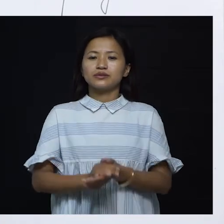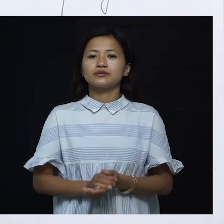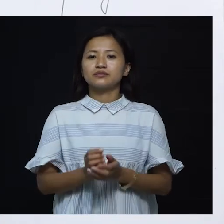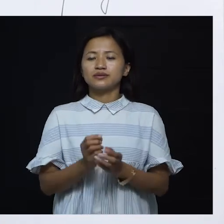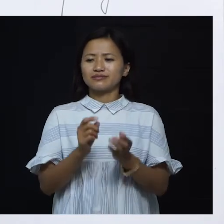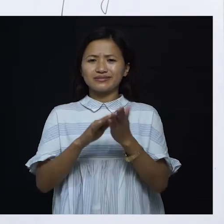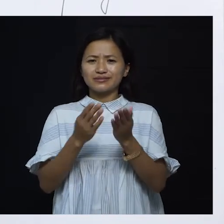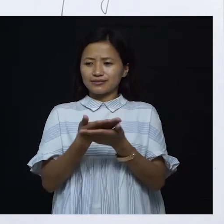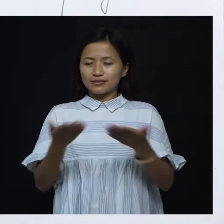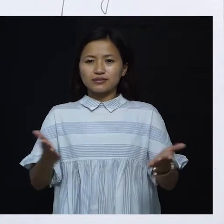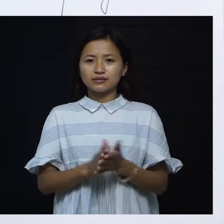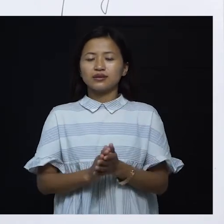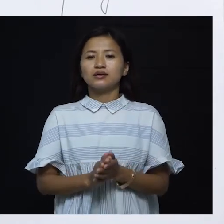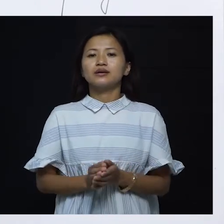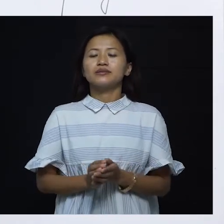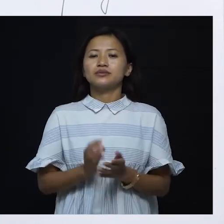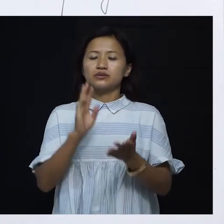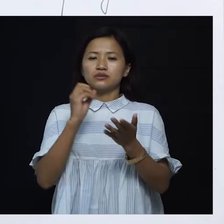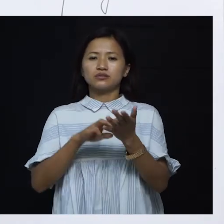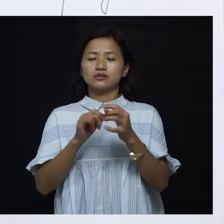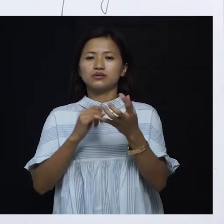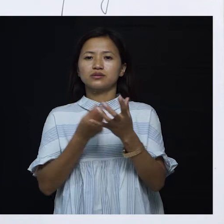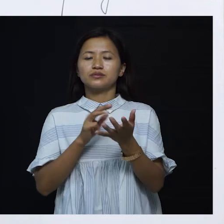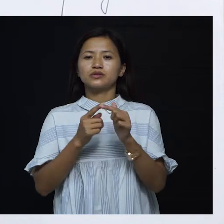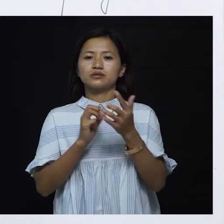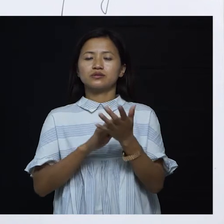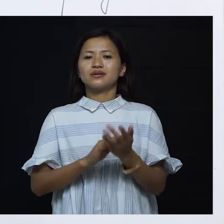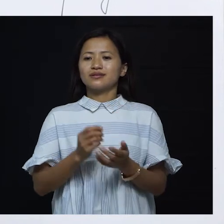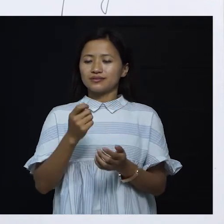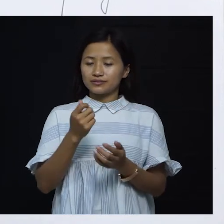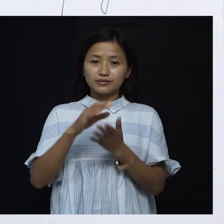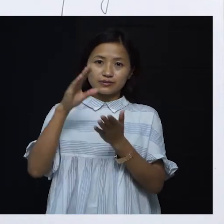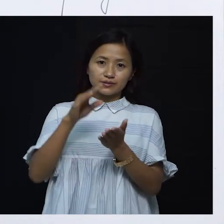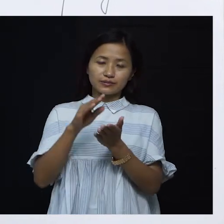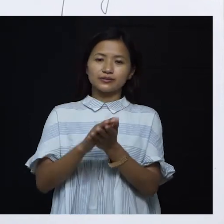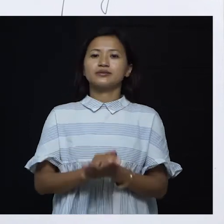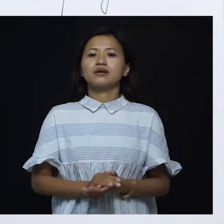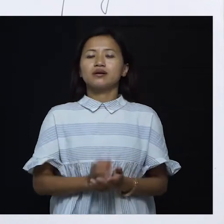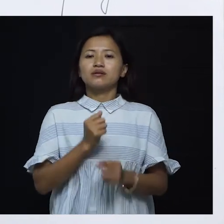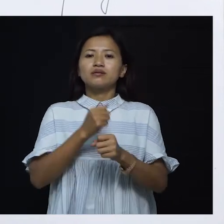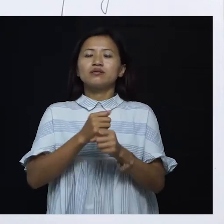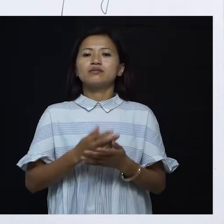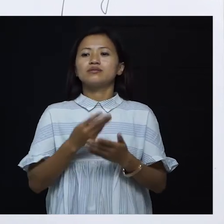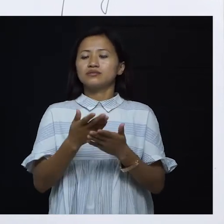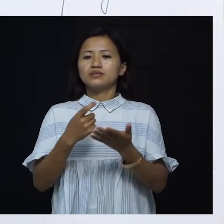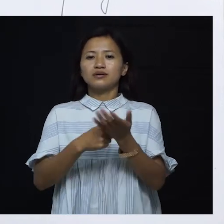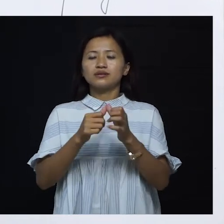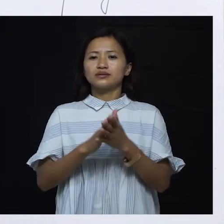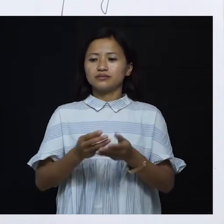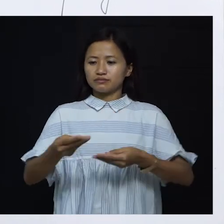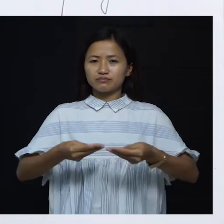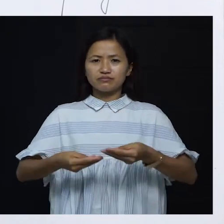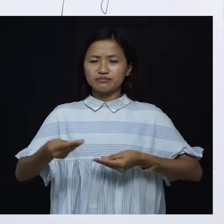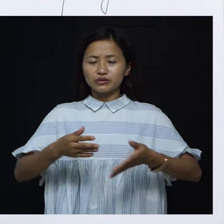essential goods of the mass consumption to people at reasonable rates, the government opens ration shops and starts